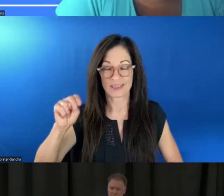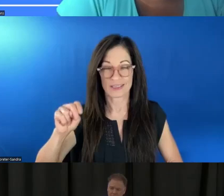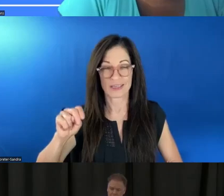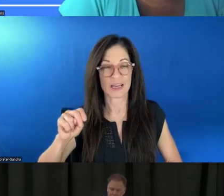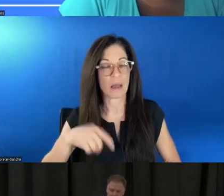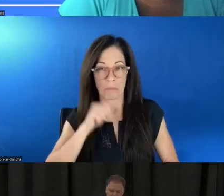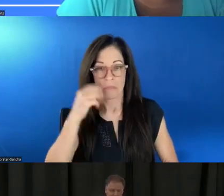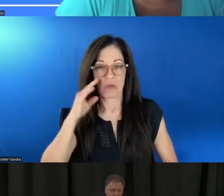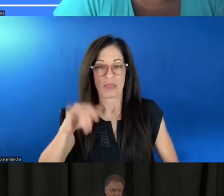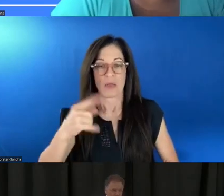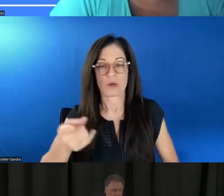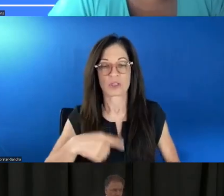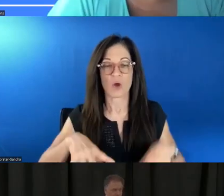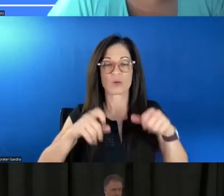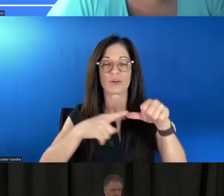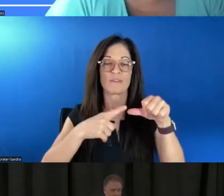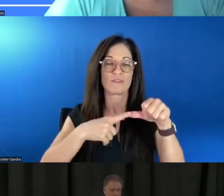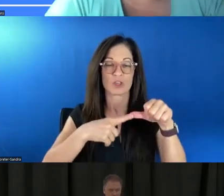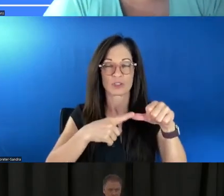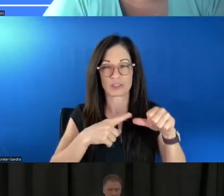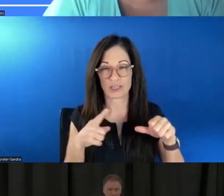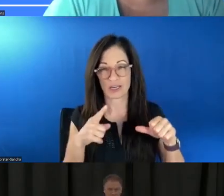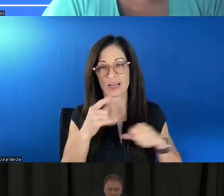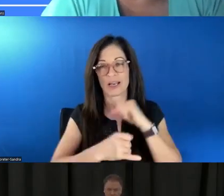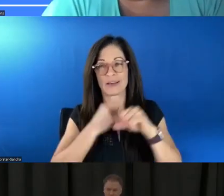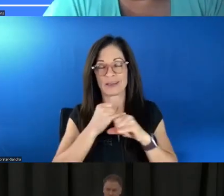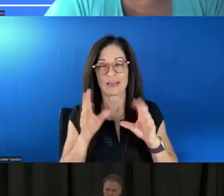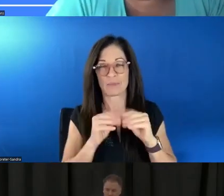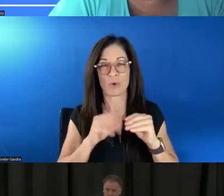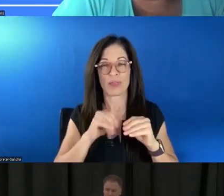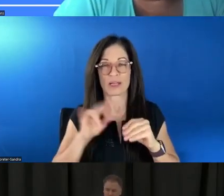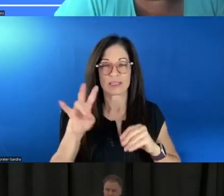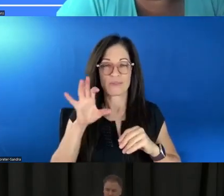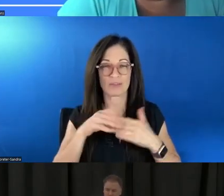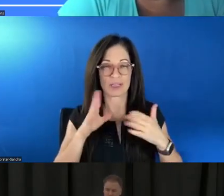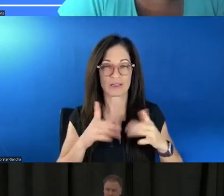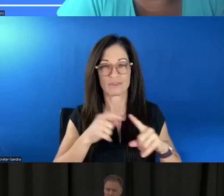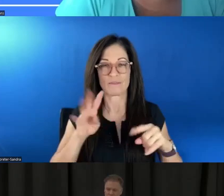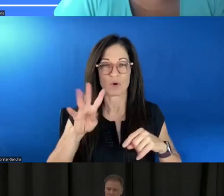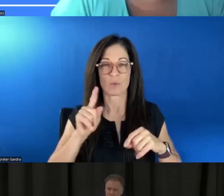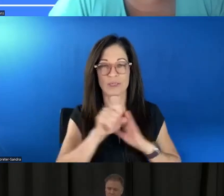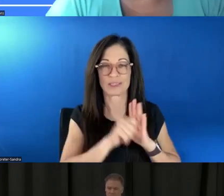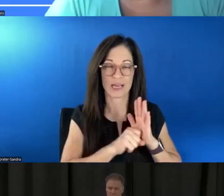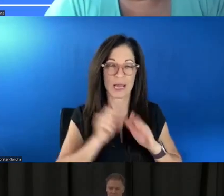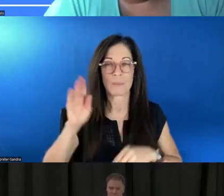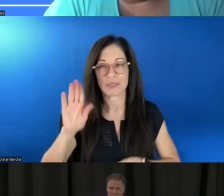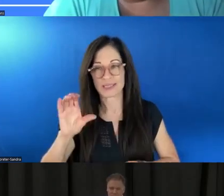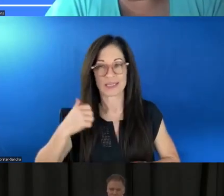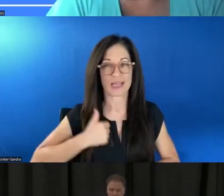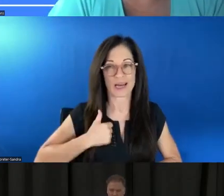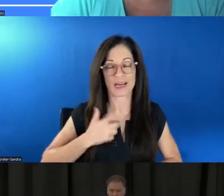to host the very first CIT International Conference. Over 700 leaders from 41 states, DC, and Canada